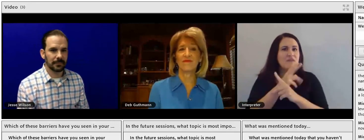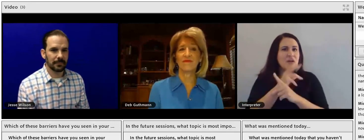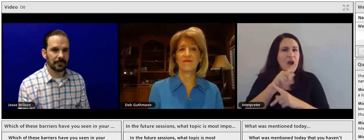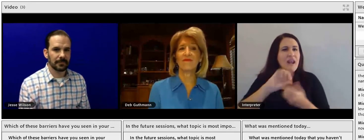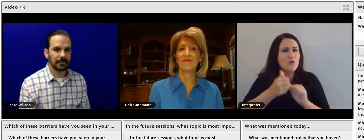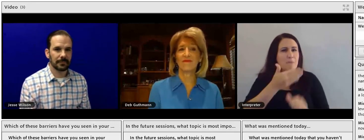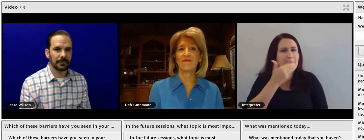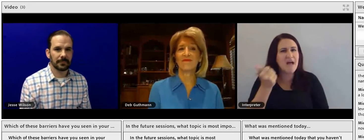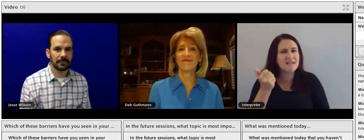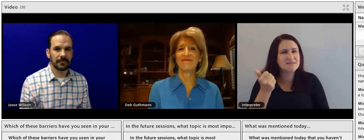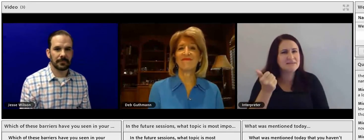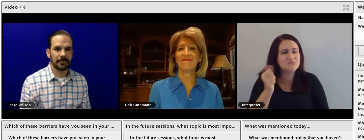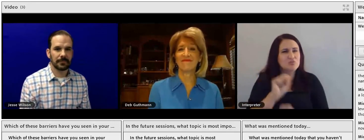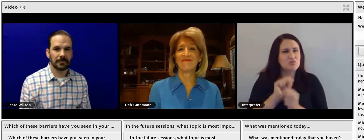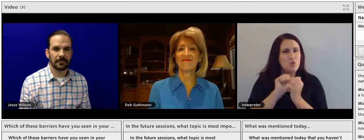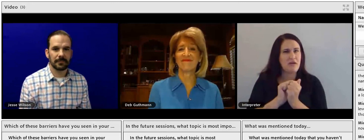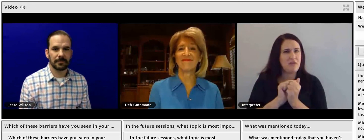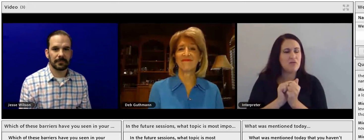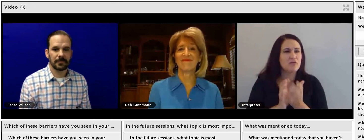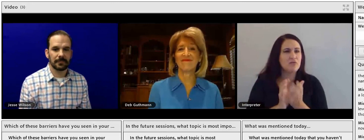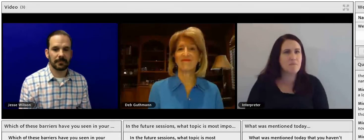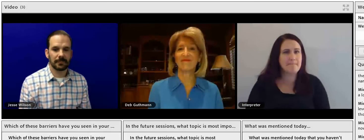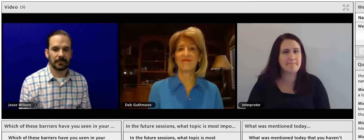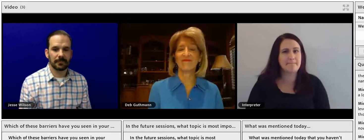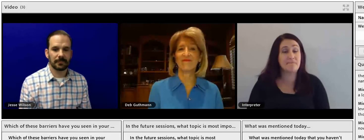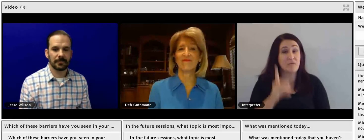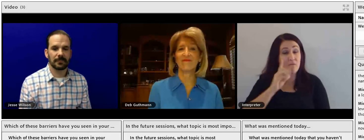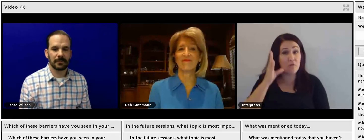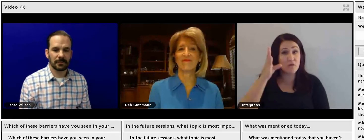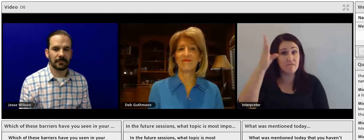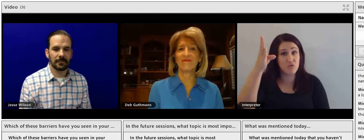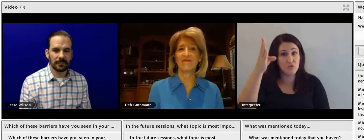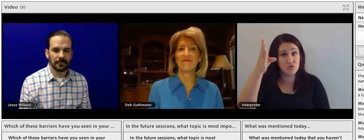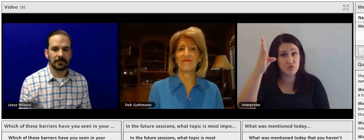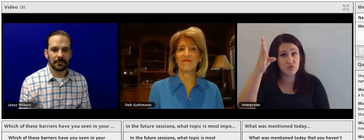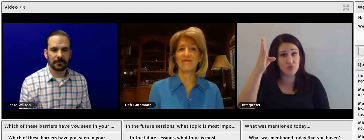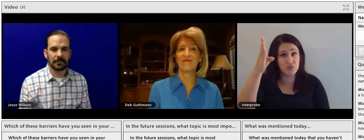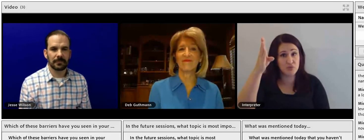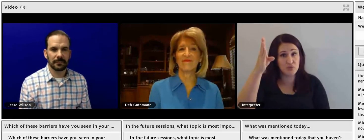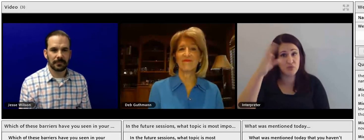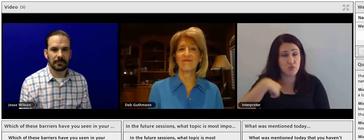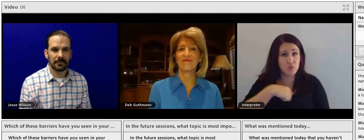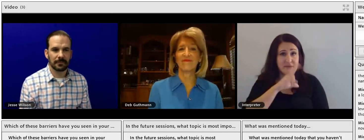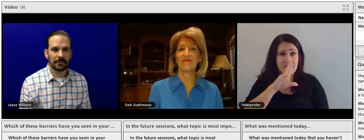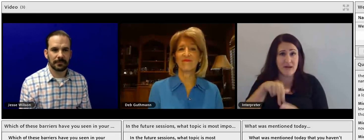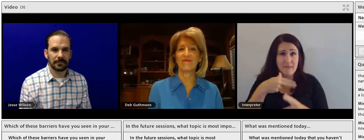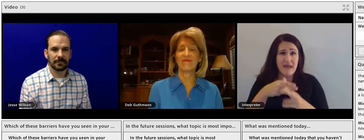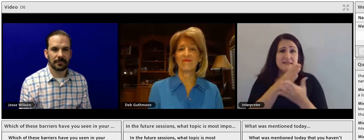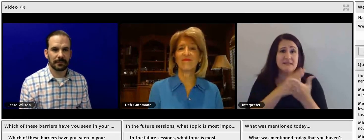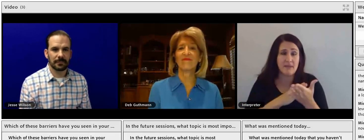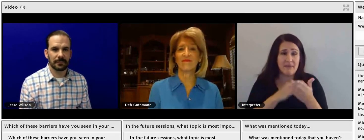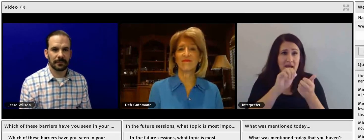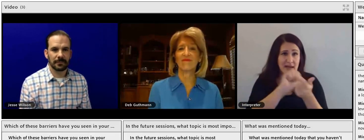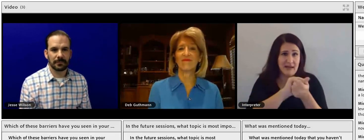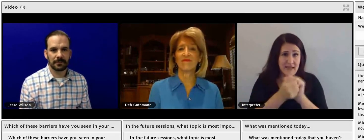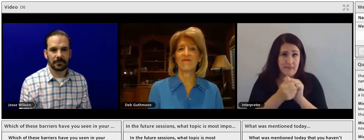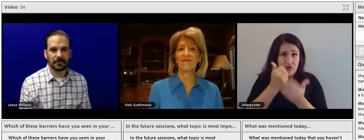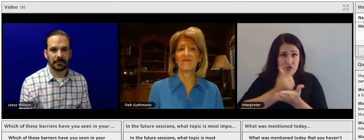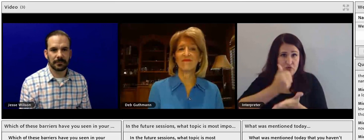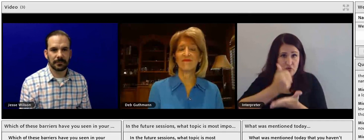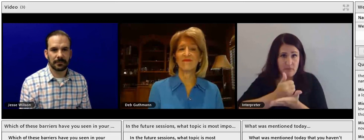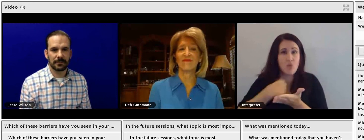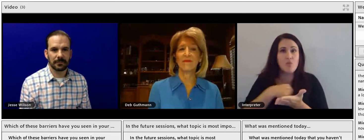to work together. In the future, we will talk about some of that adapting treatment, and we will